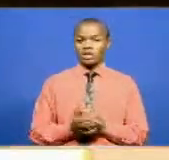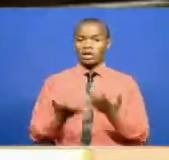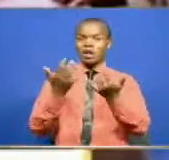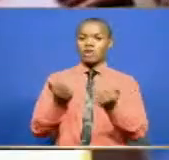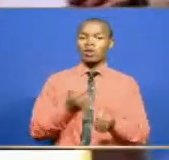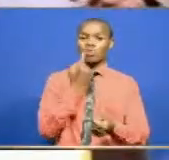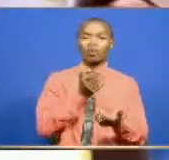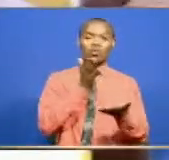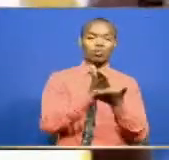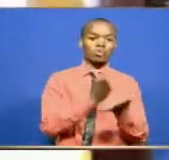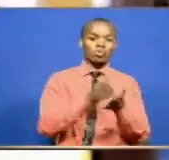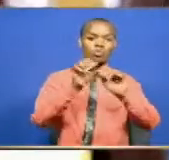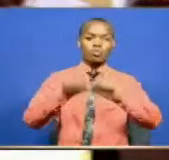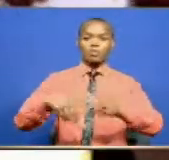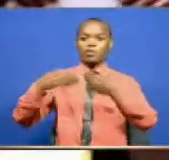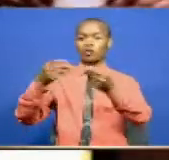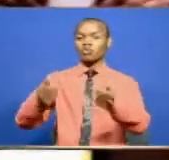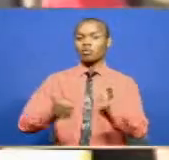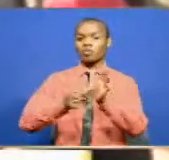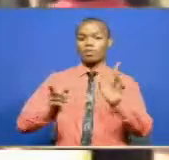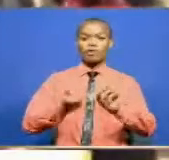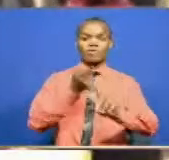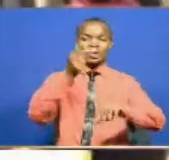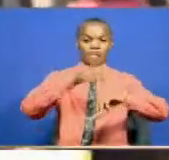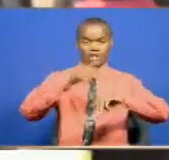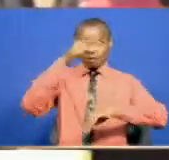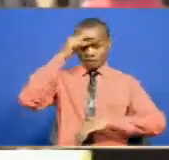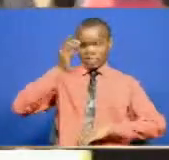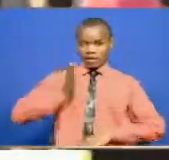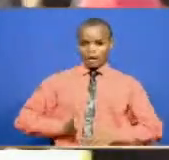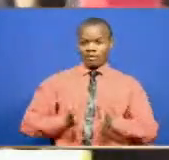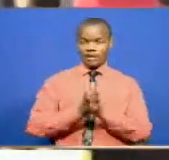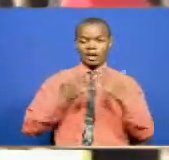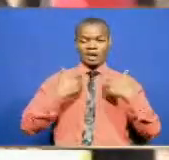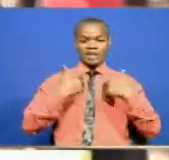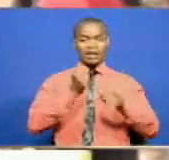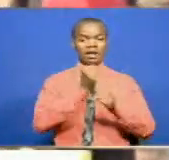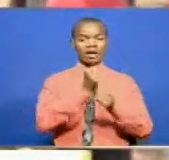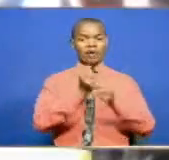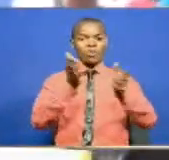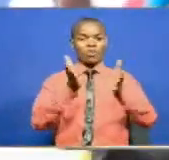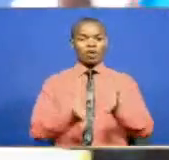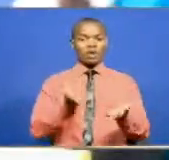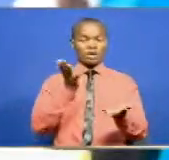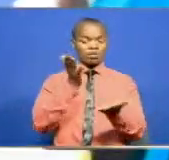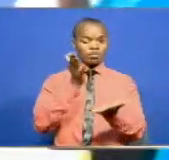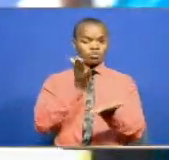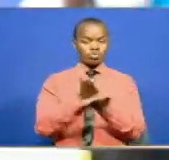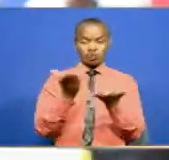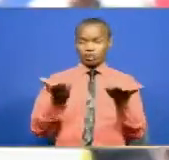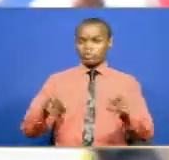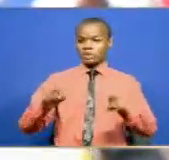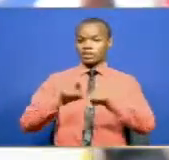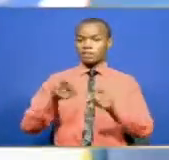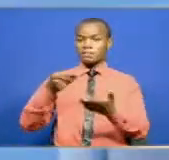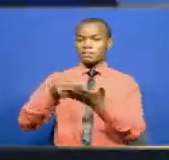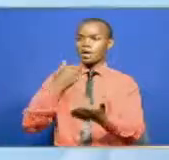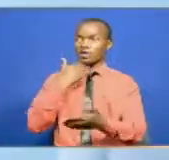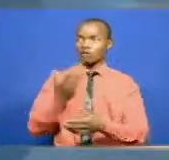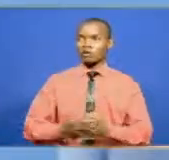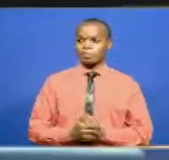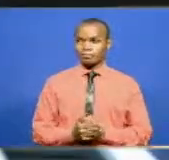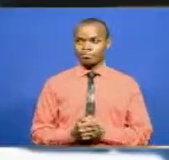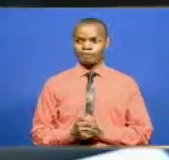will blink first as governors and striking health workers stand their grounds.